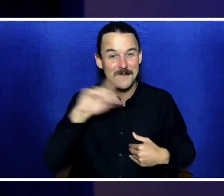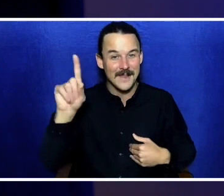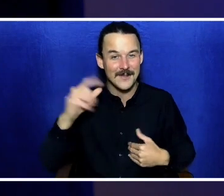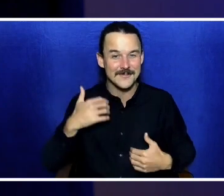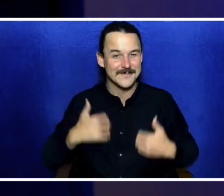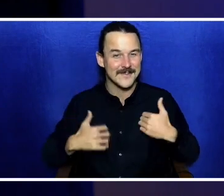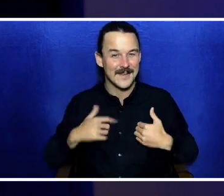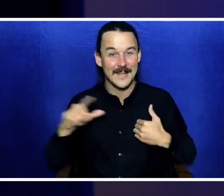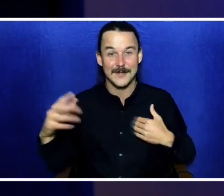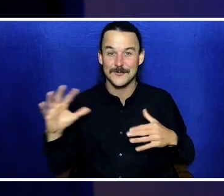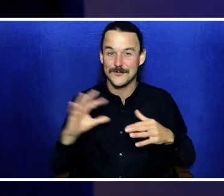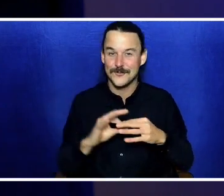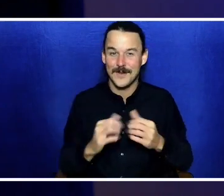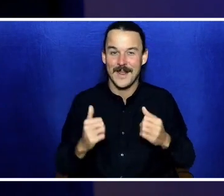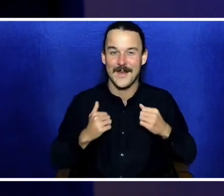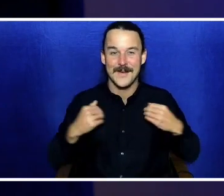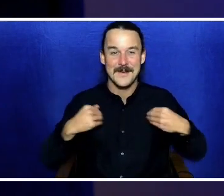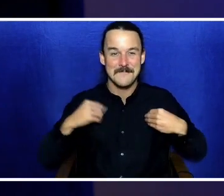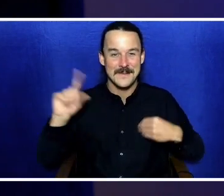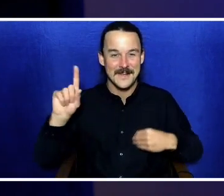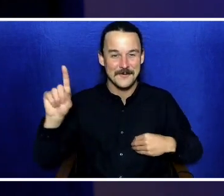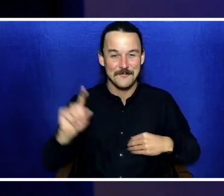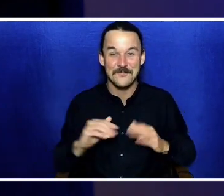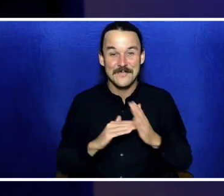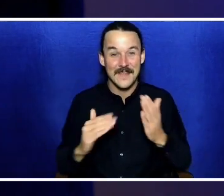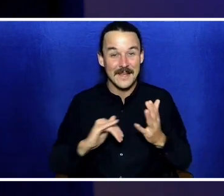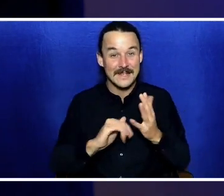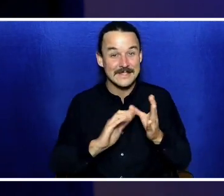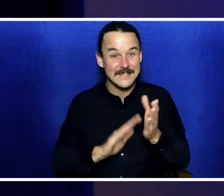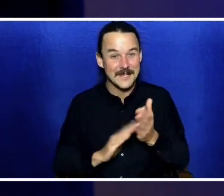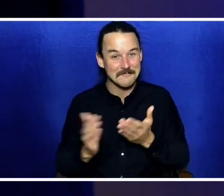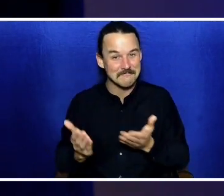and we have a message from Sam now. Let's take a look.